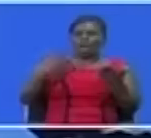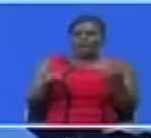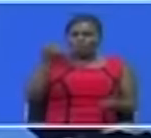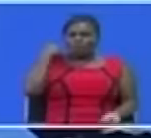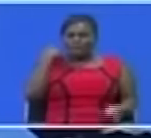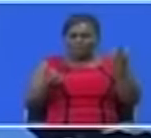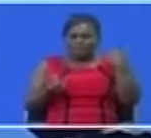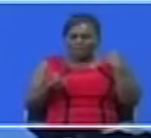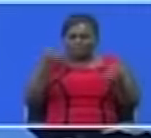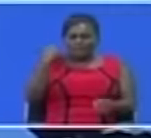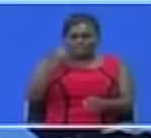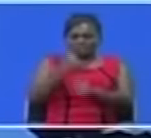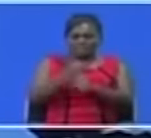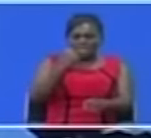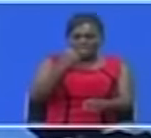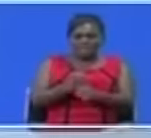how tea is blended.